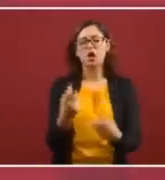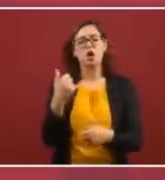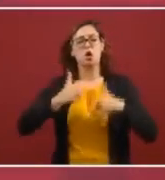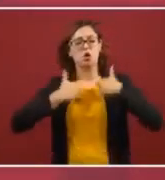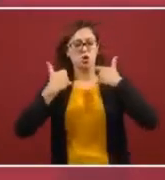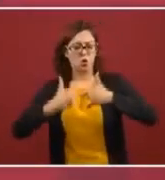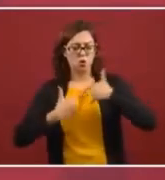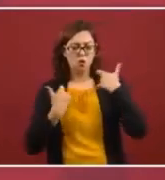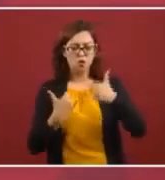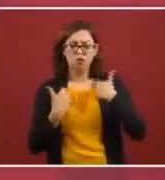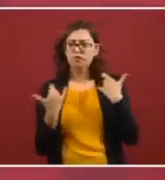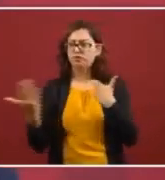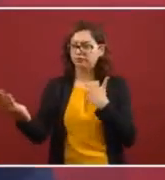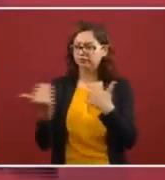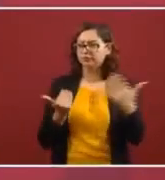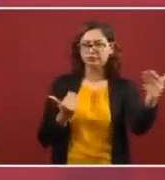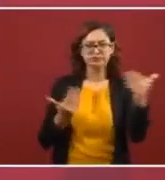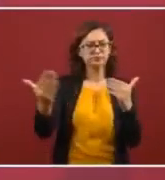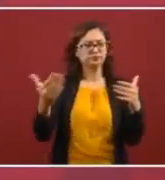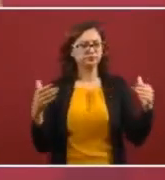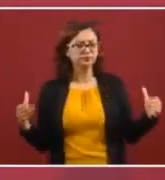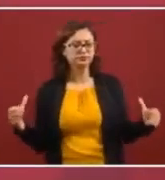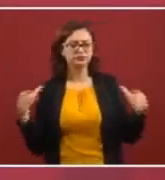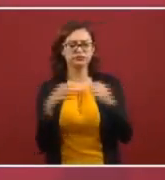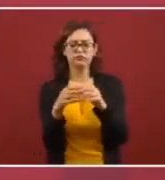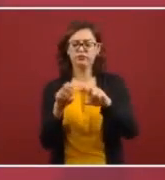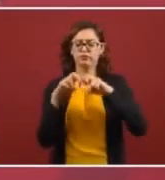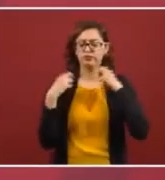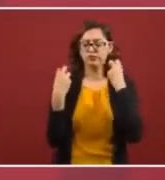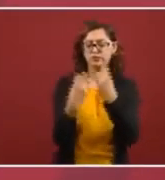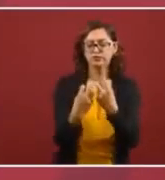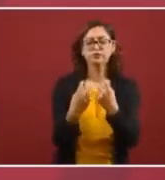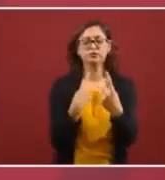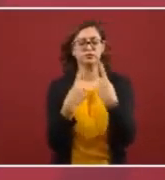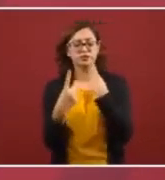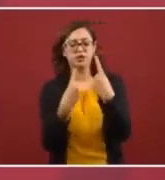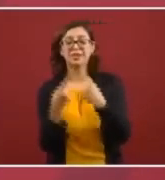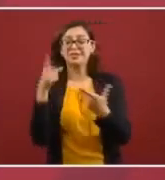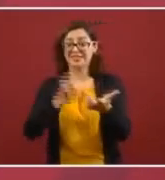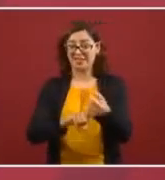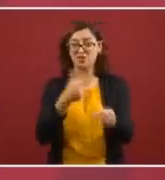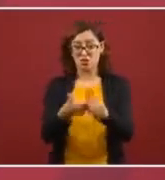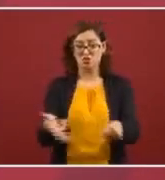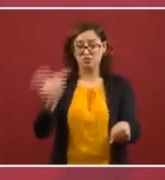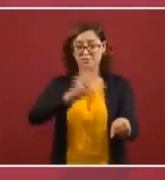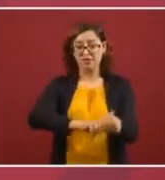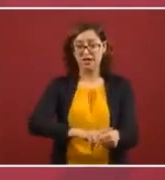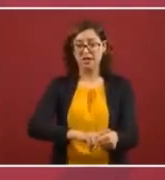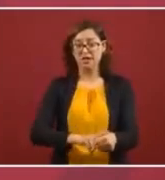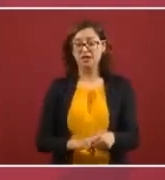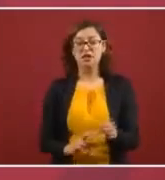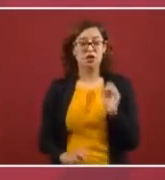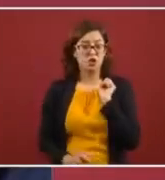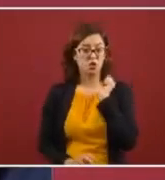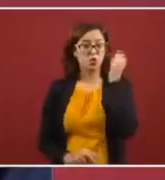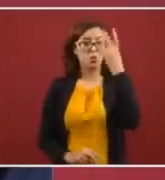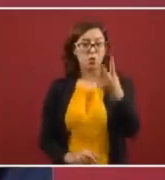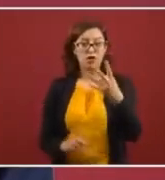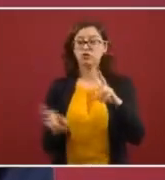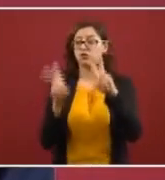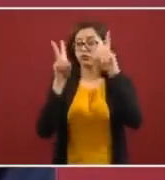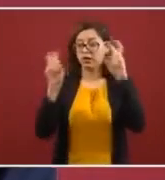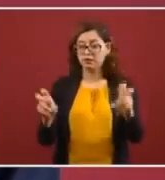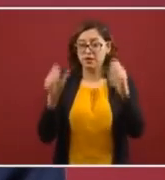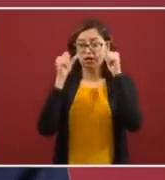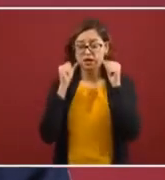is called CARA, which deals with adolescents in the hospitals. Four matters.